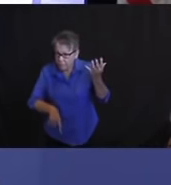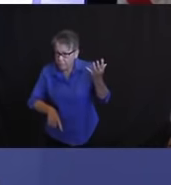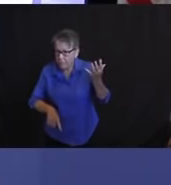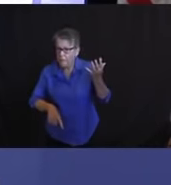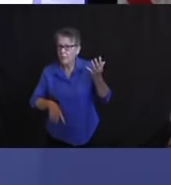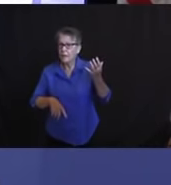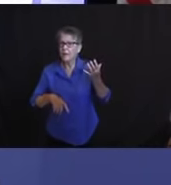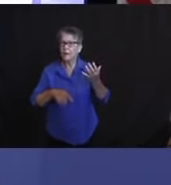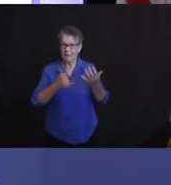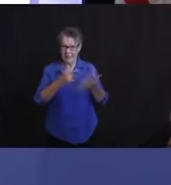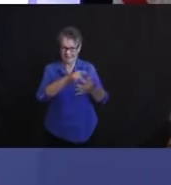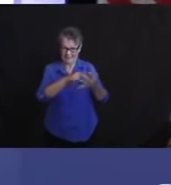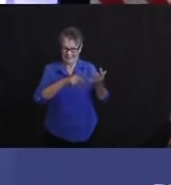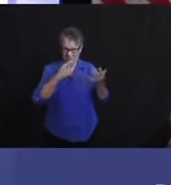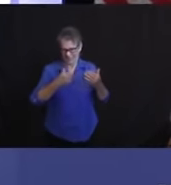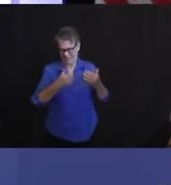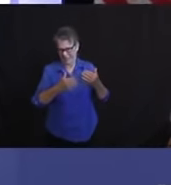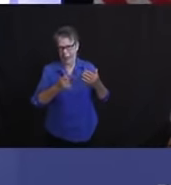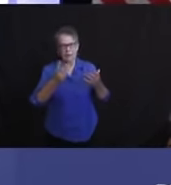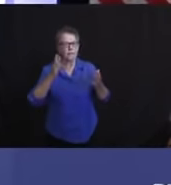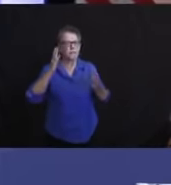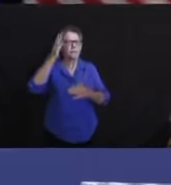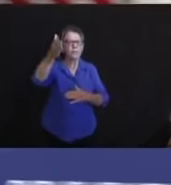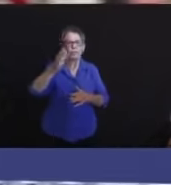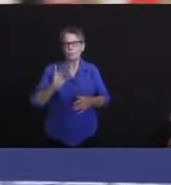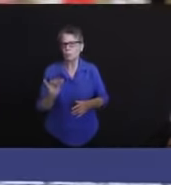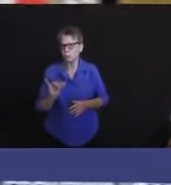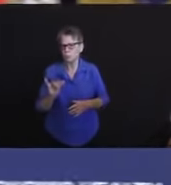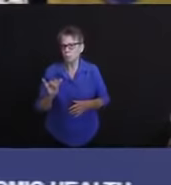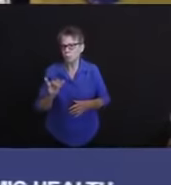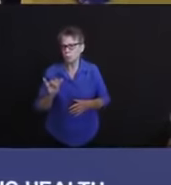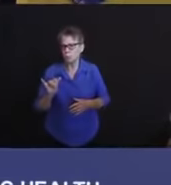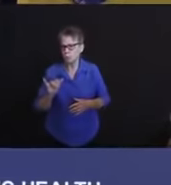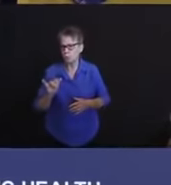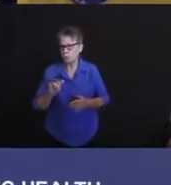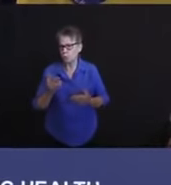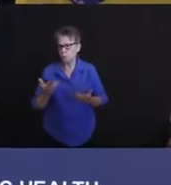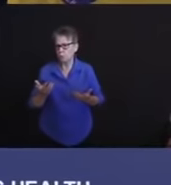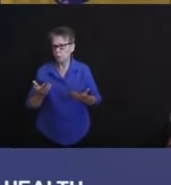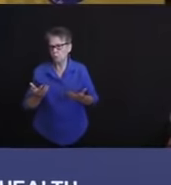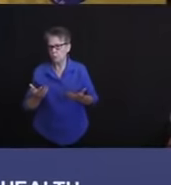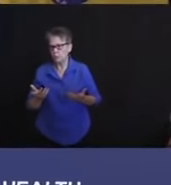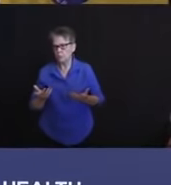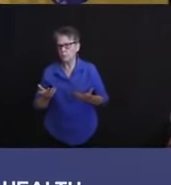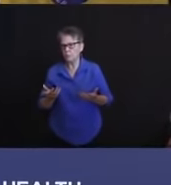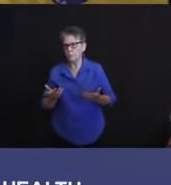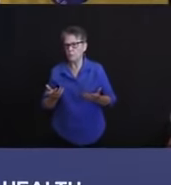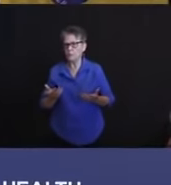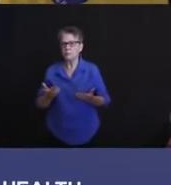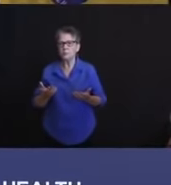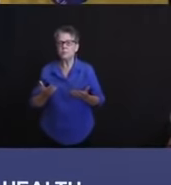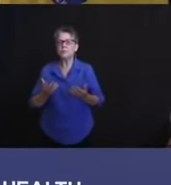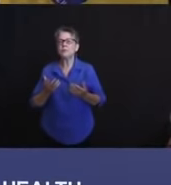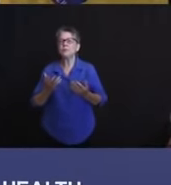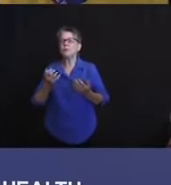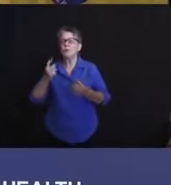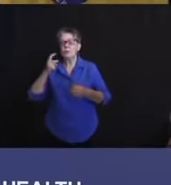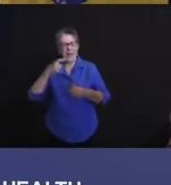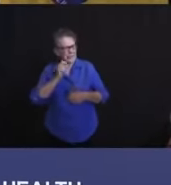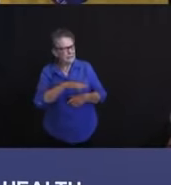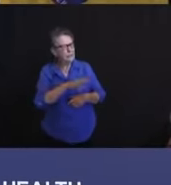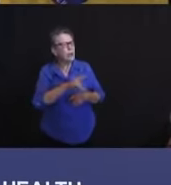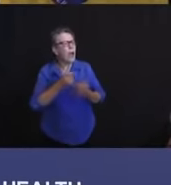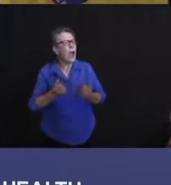Including the discussion I know you all are having, how many months Yes. worth of supplies, PPE supplies, for